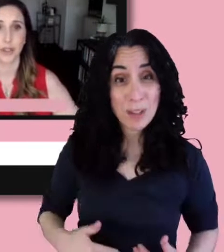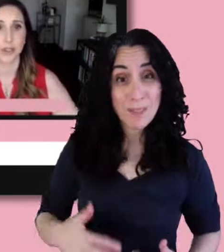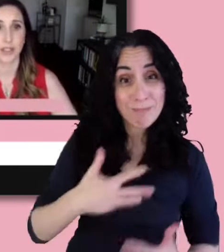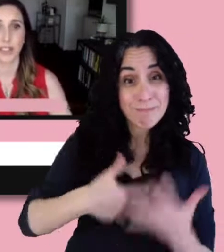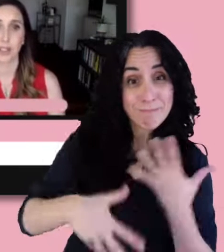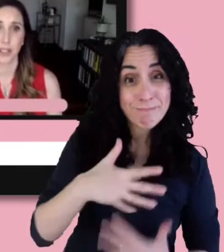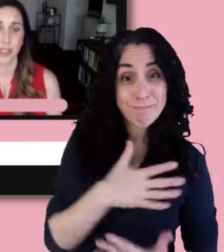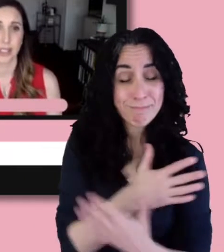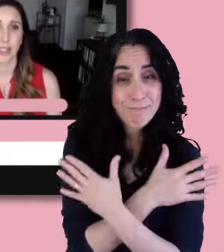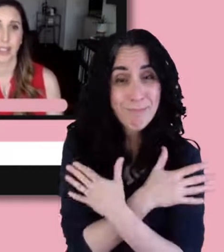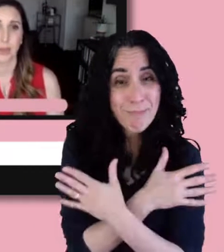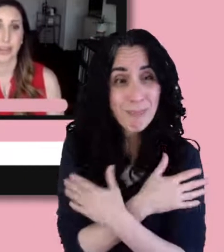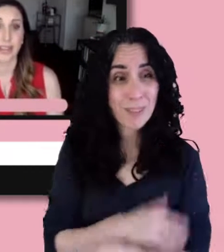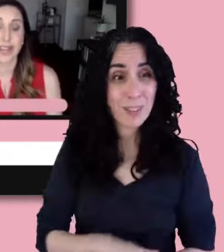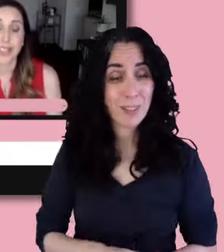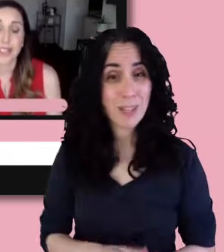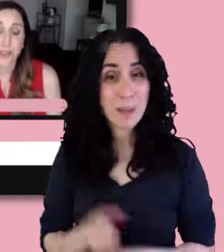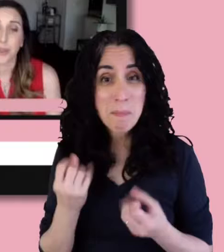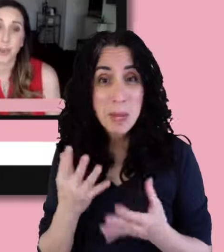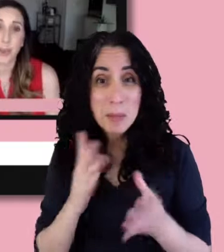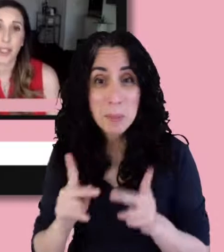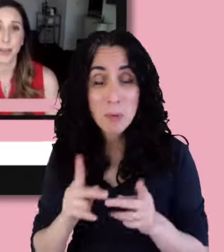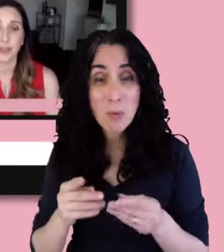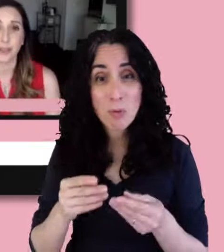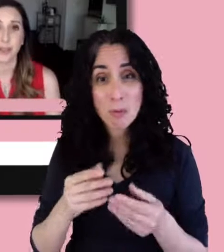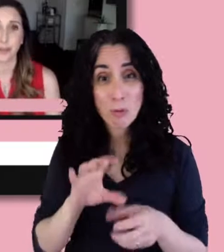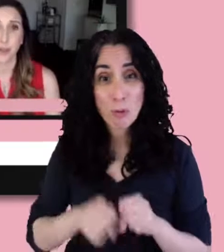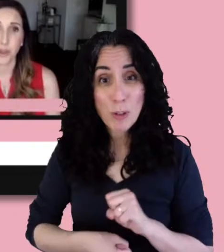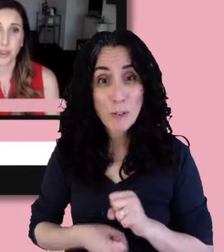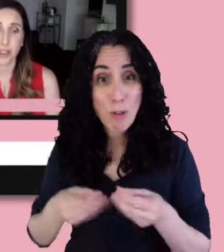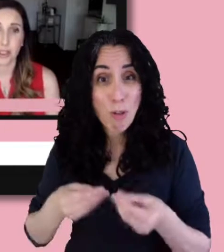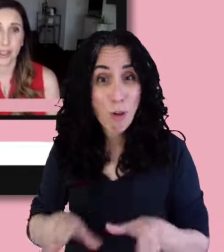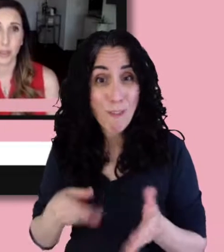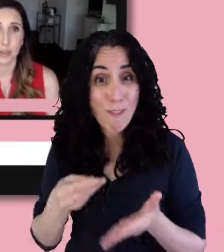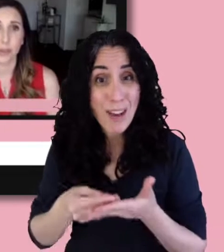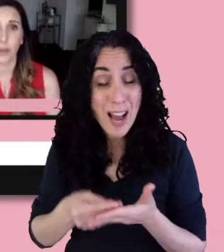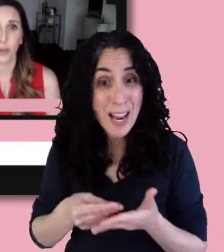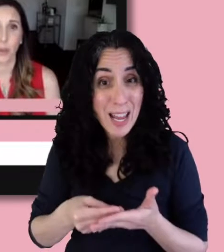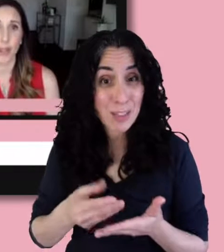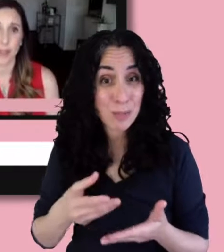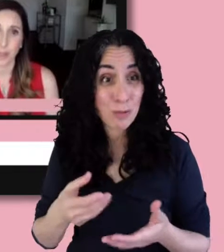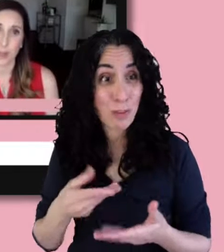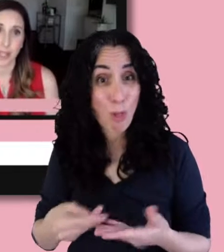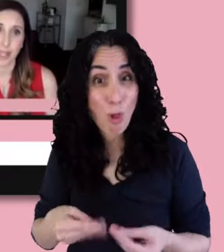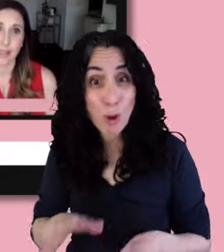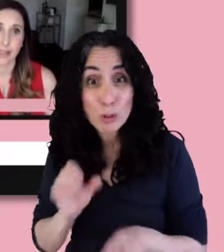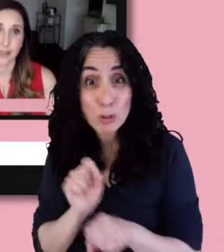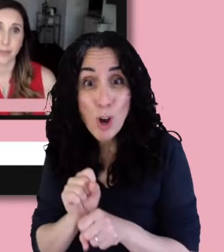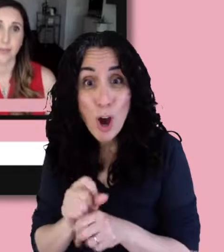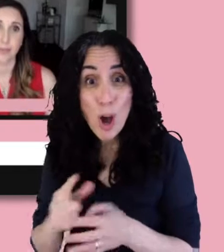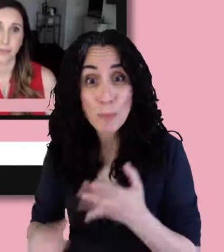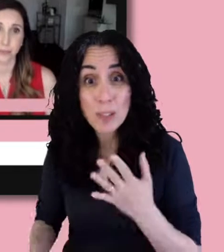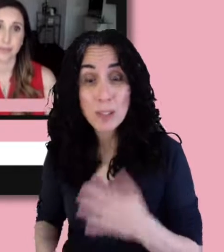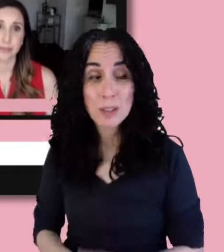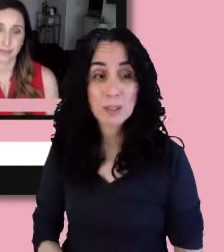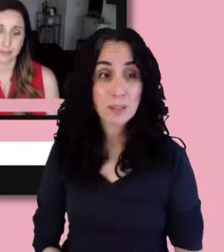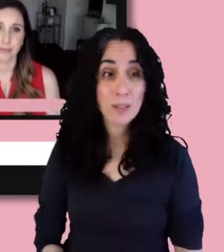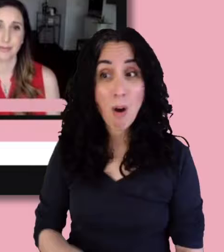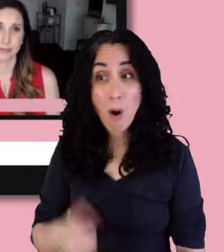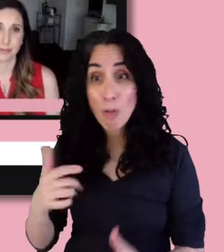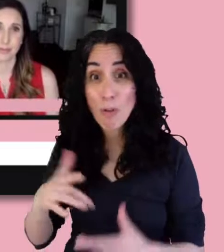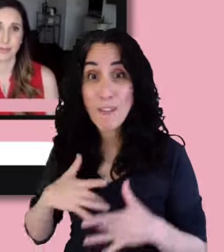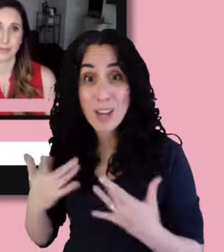financial insecurity. We have anticipatory grief of the future. A lot of people are grieving canceled events, from